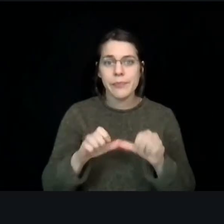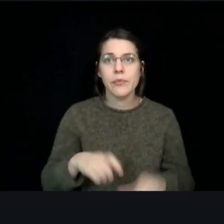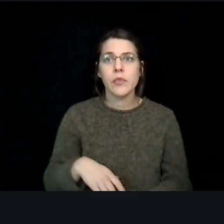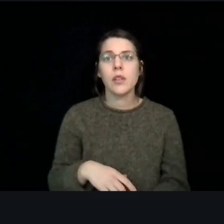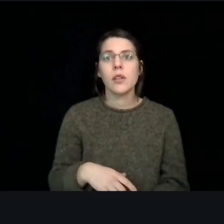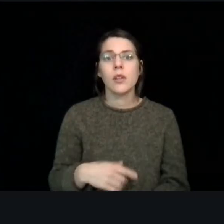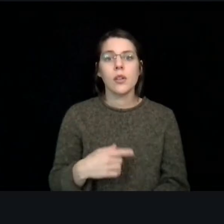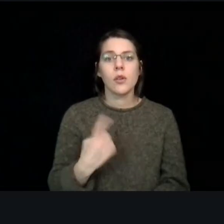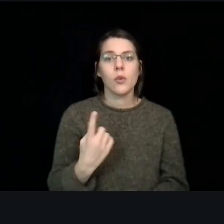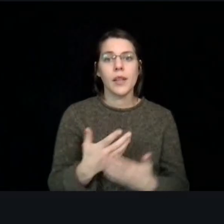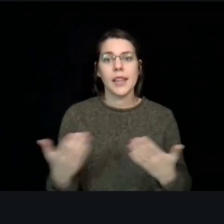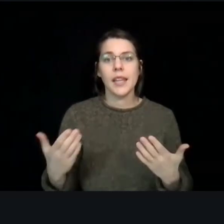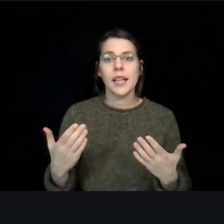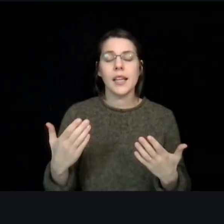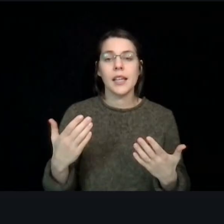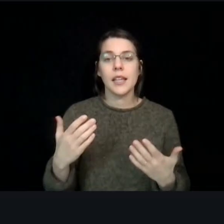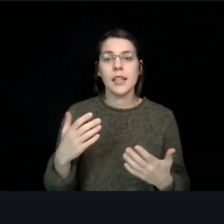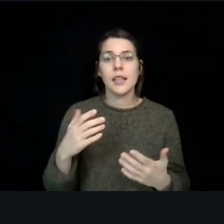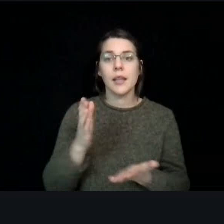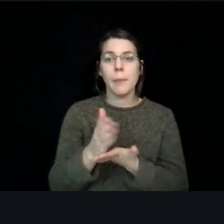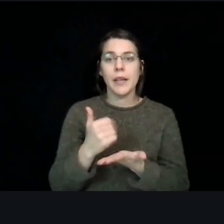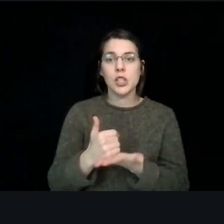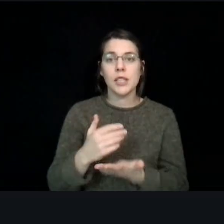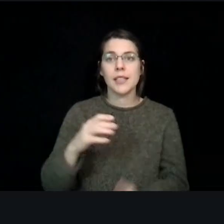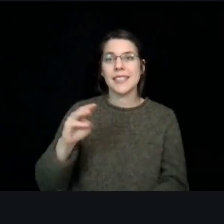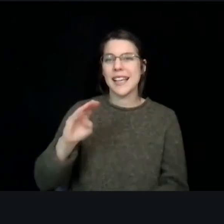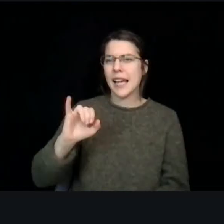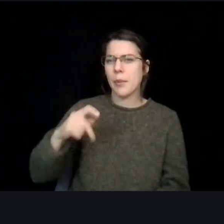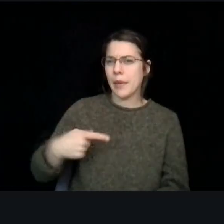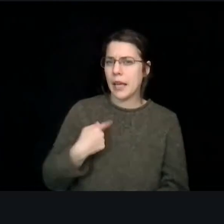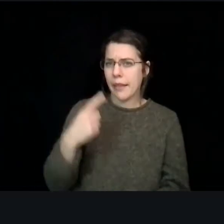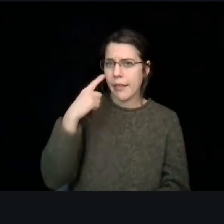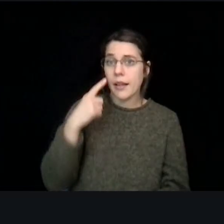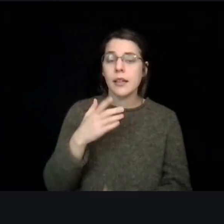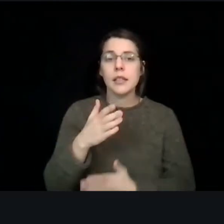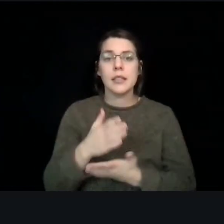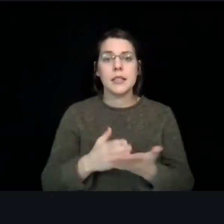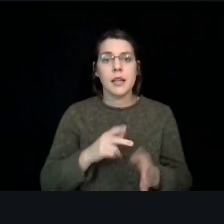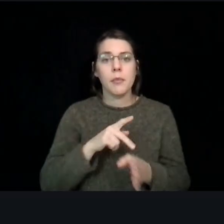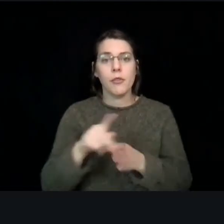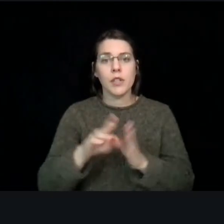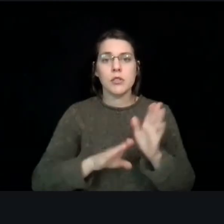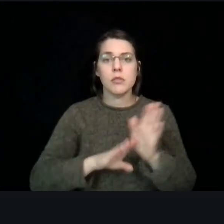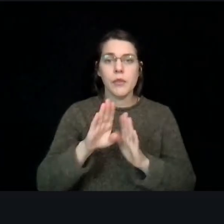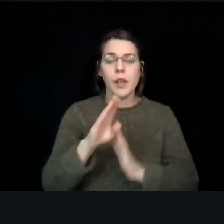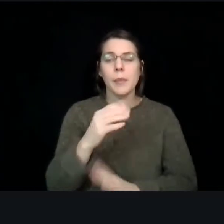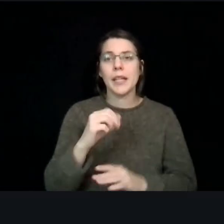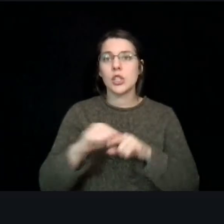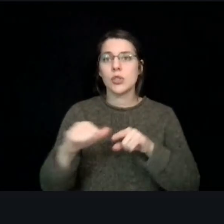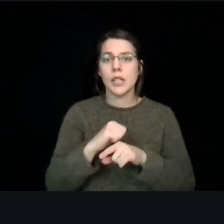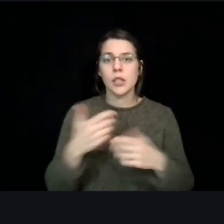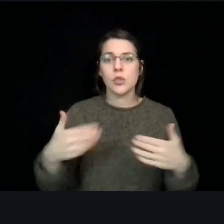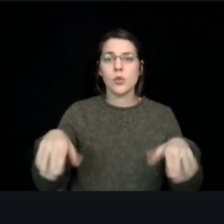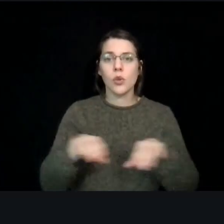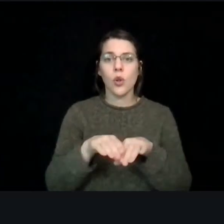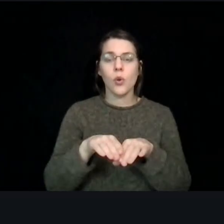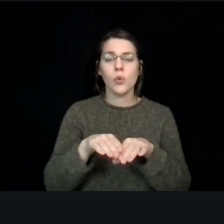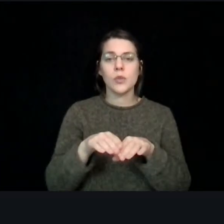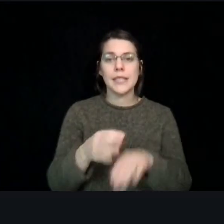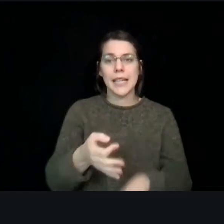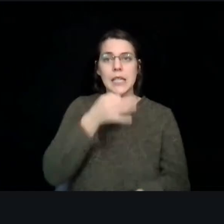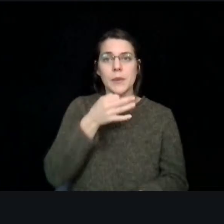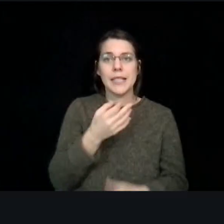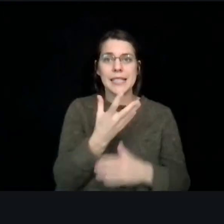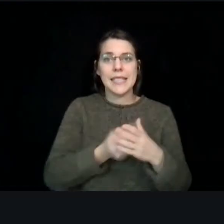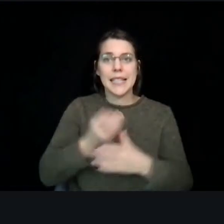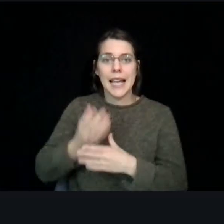it's in IMP's budget, is some professional development and training to close expertise gaps internally so that we can develop our own expertise related to